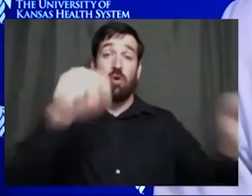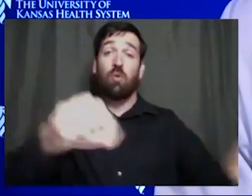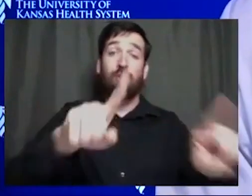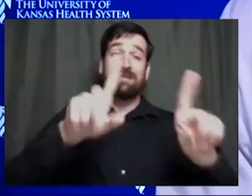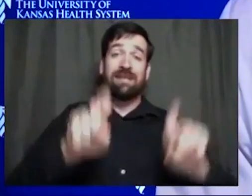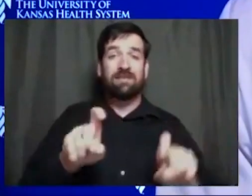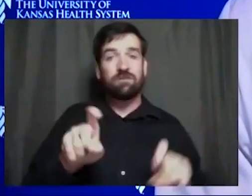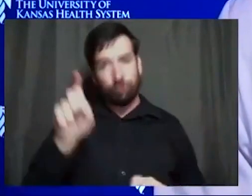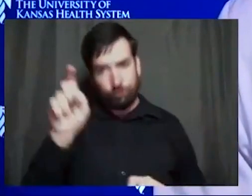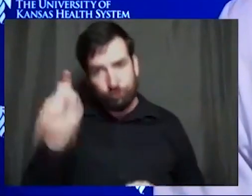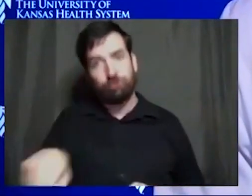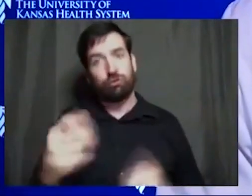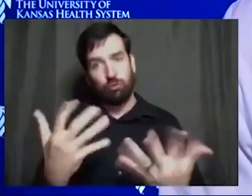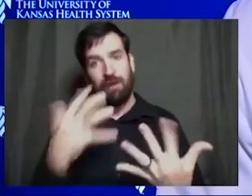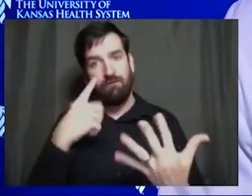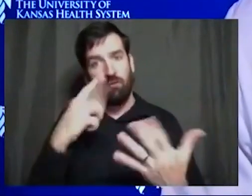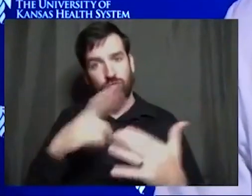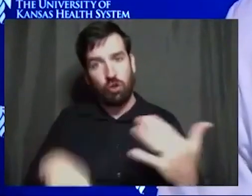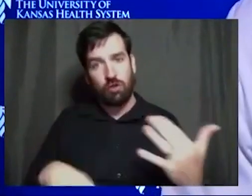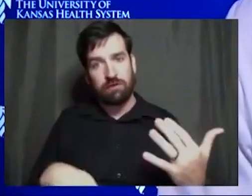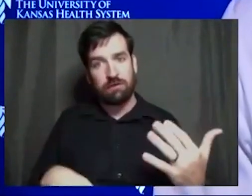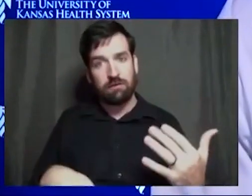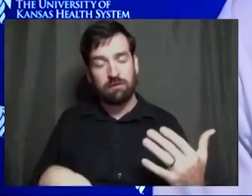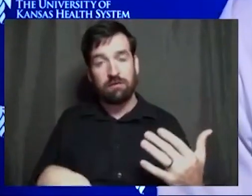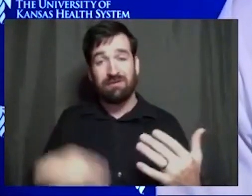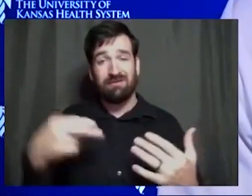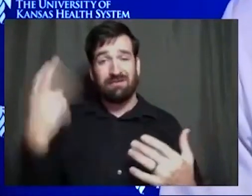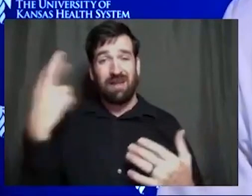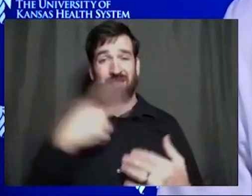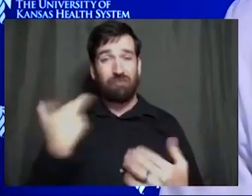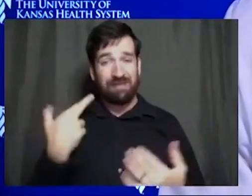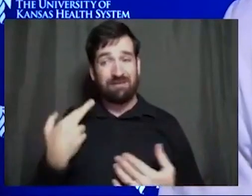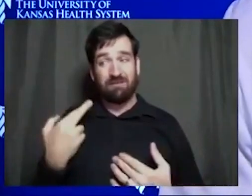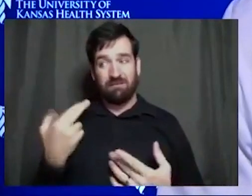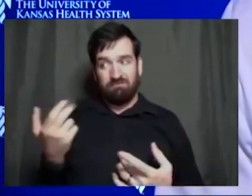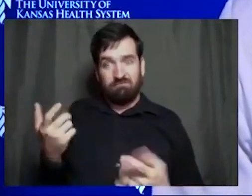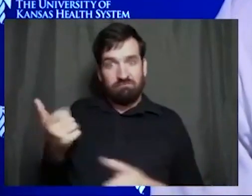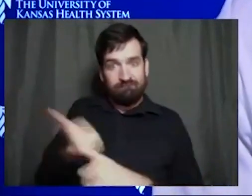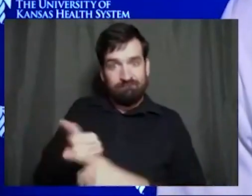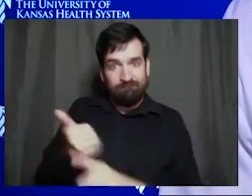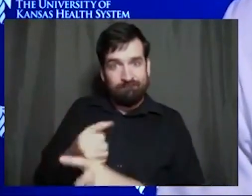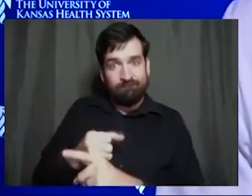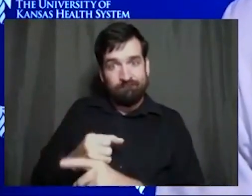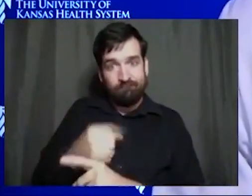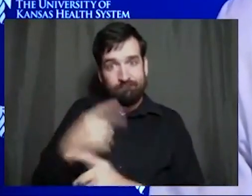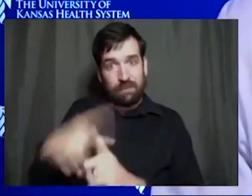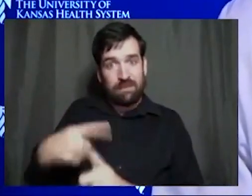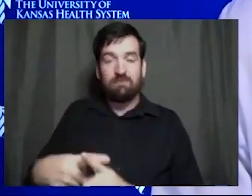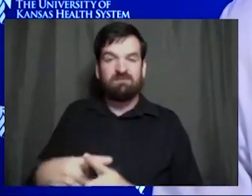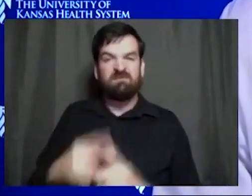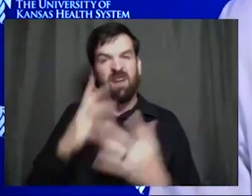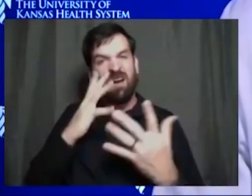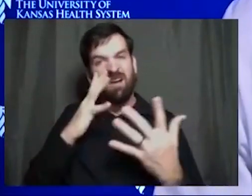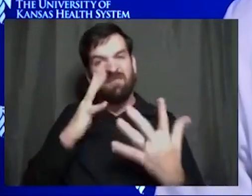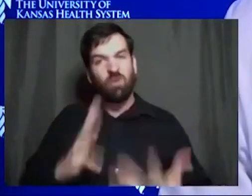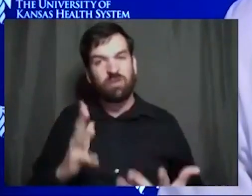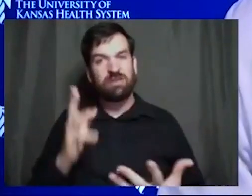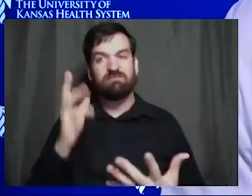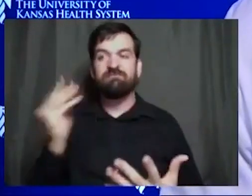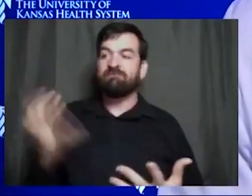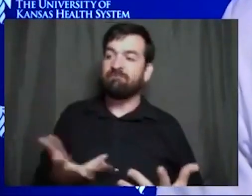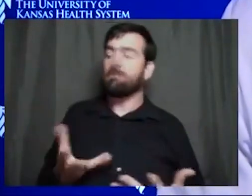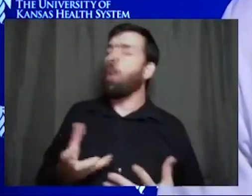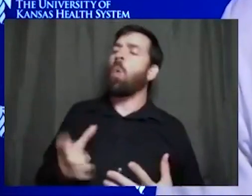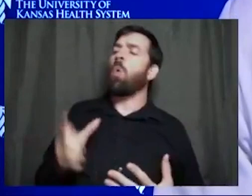result, because there is a high probability it is that. It is unfortunate to hear some providers say, well, I don't think it is, or maybe we don't